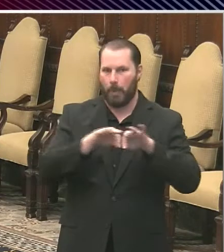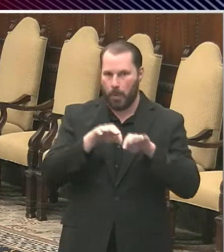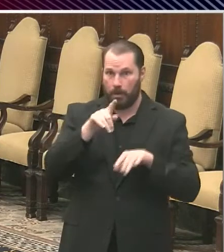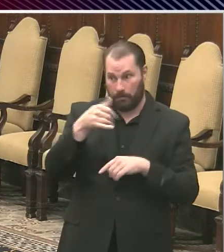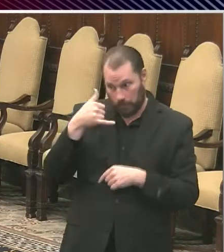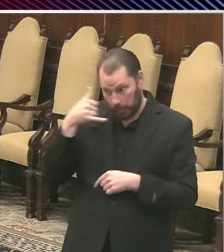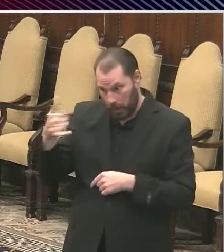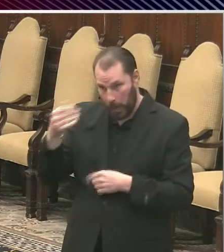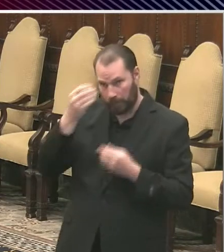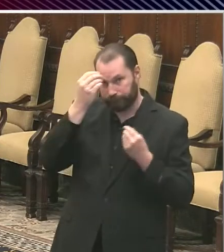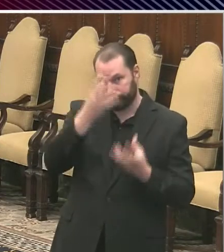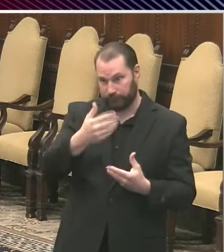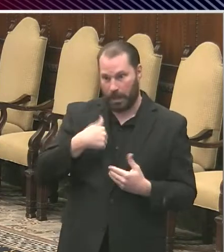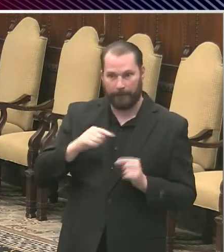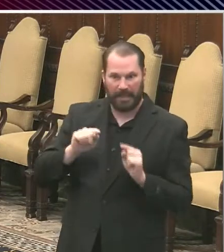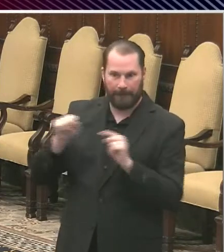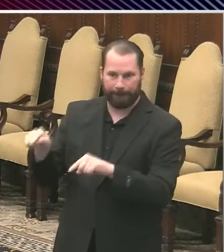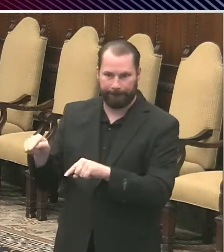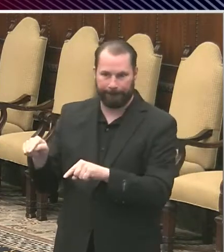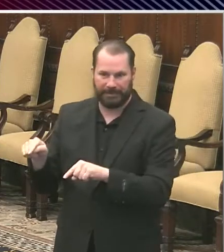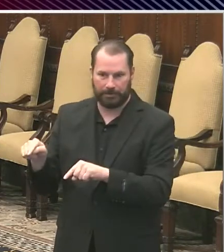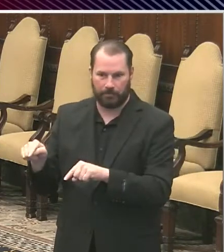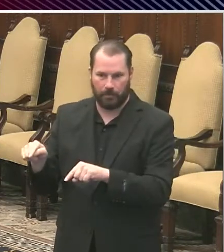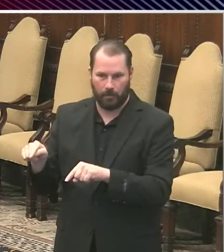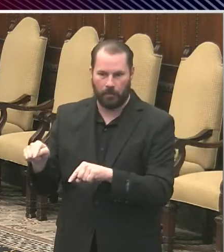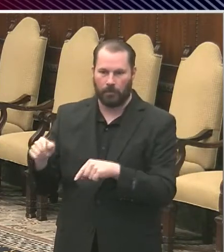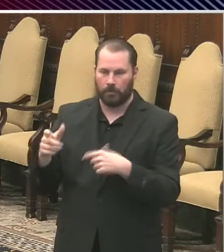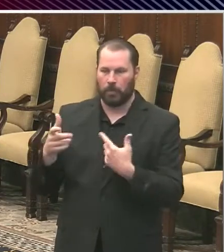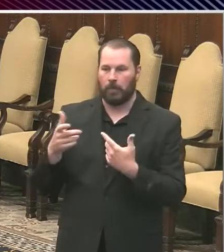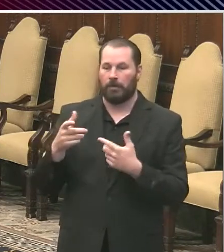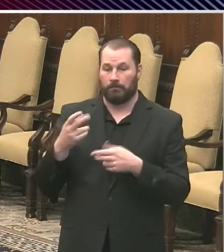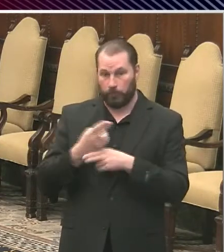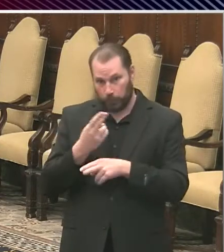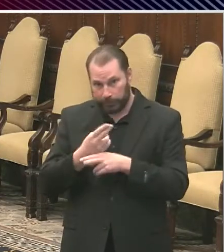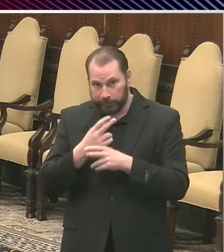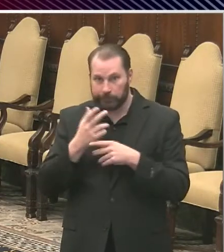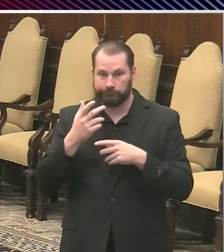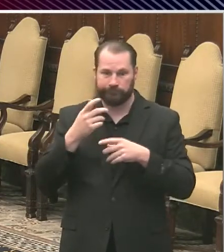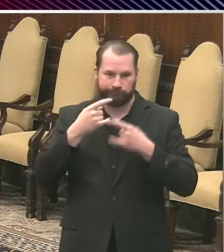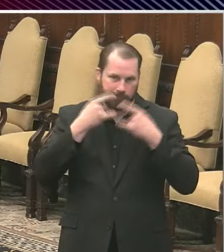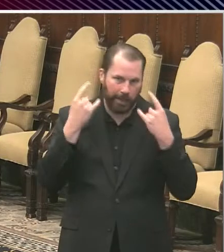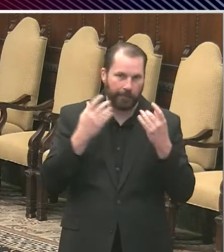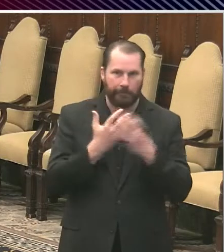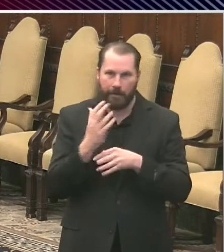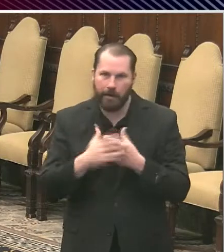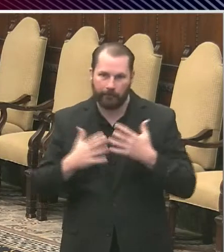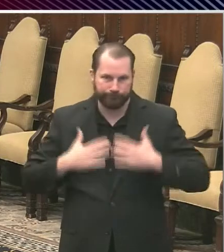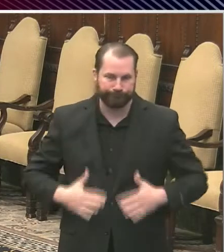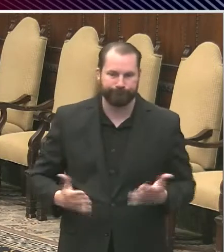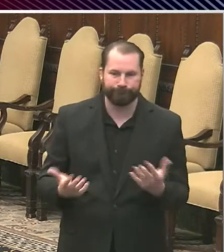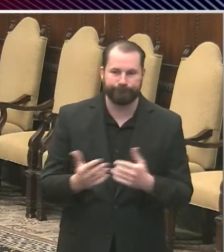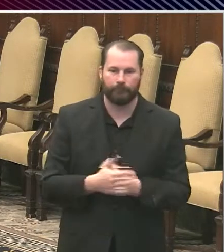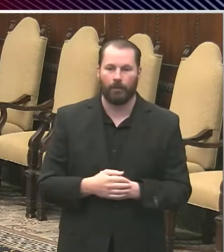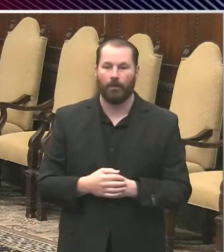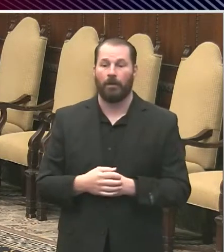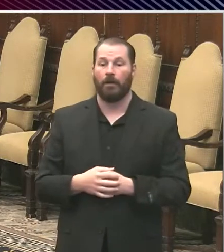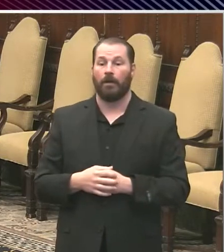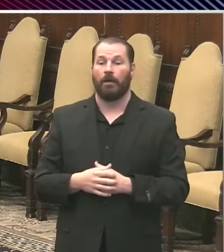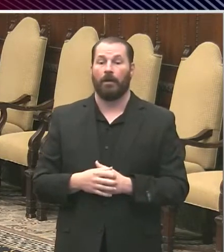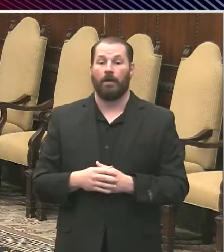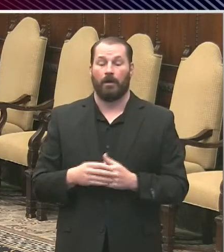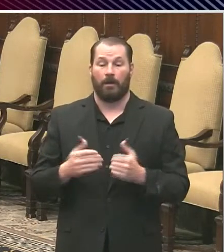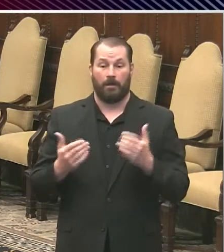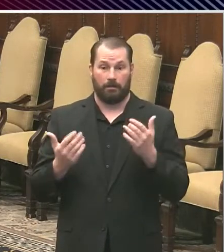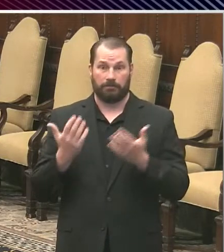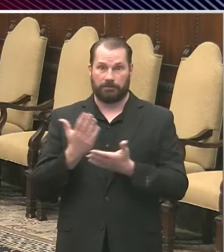proper protective equipment when they're testing people. Some of those new sites will be operating today. Some of them will start next week. And we're working